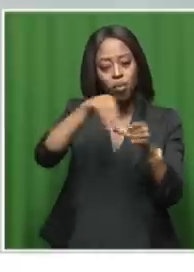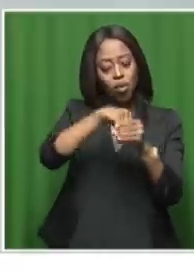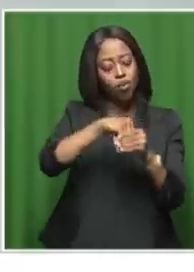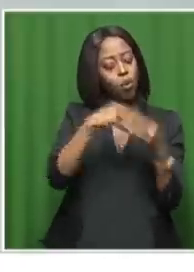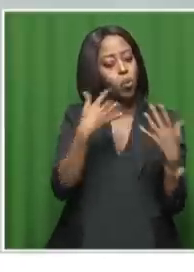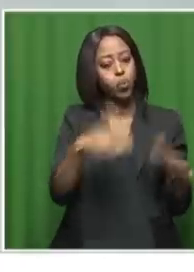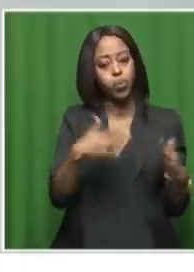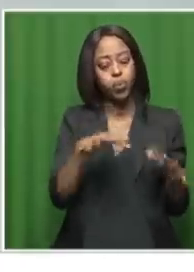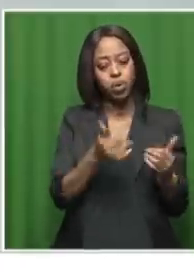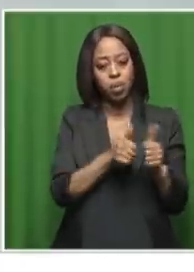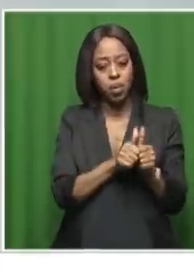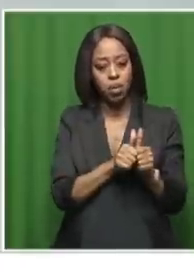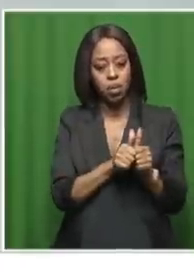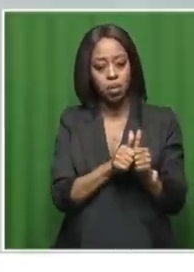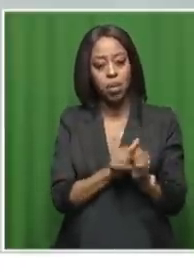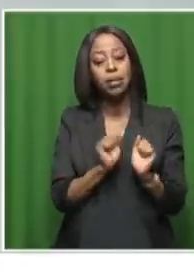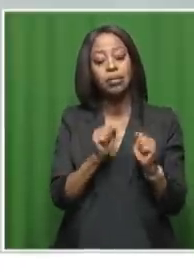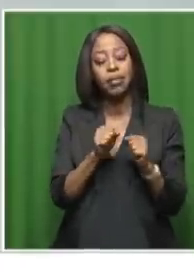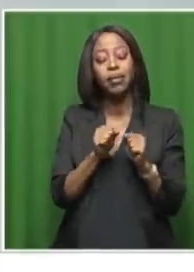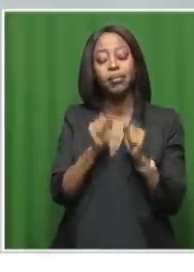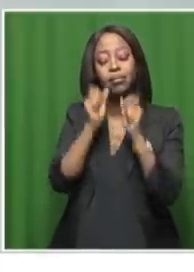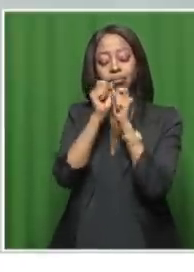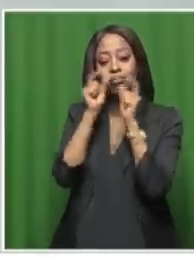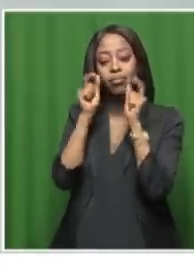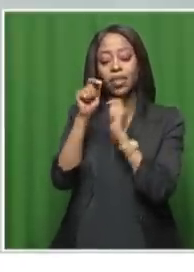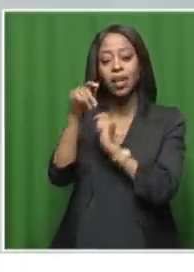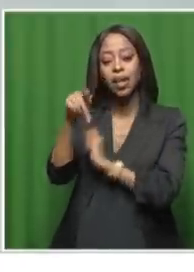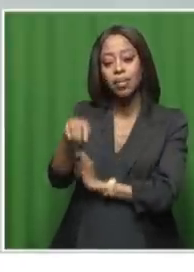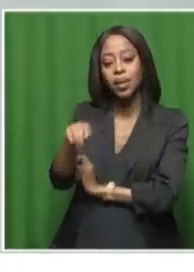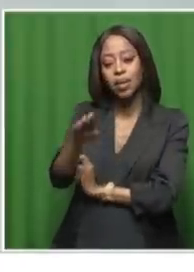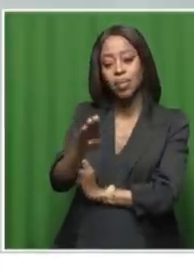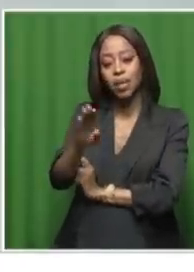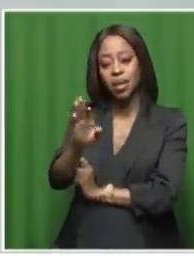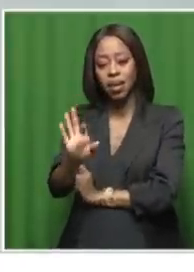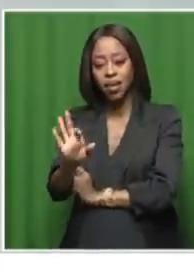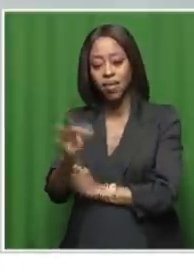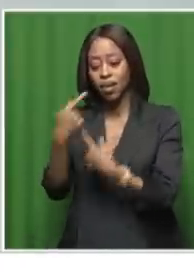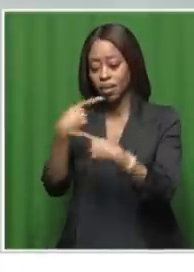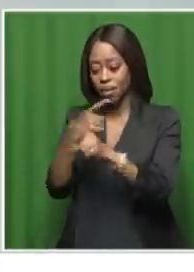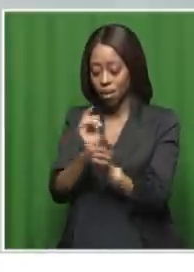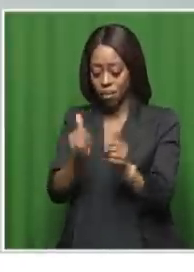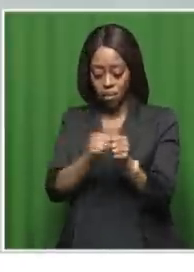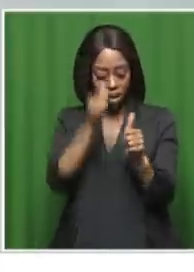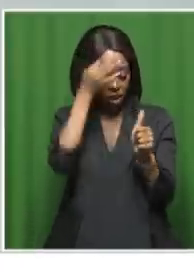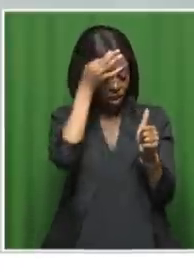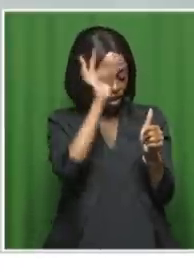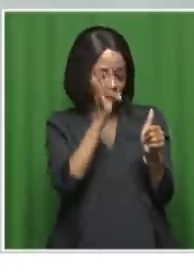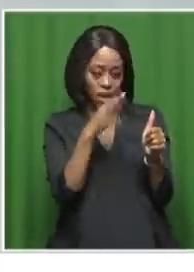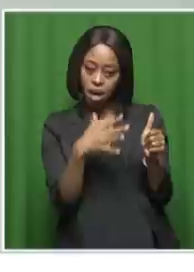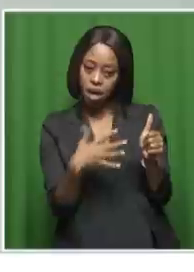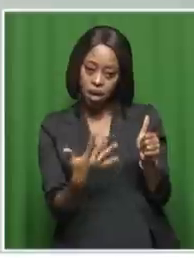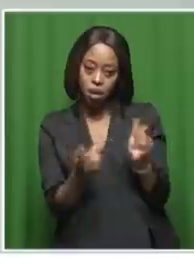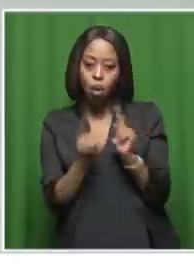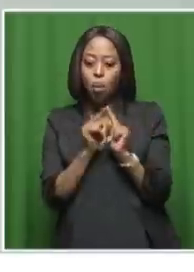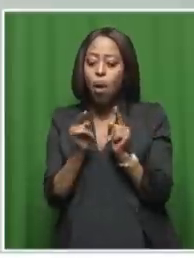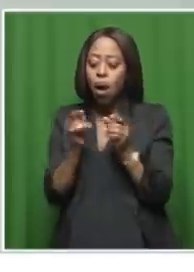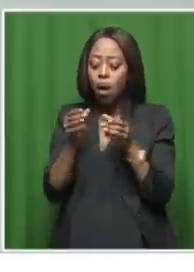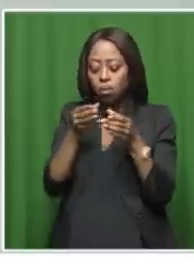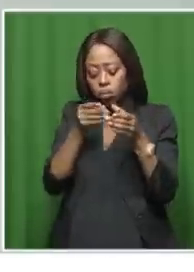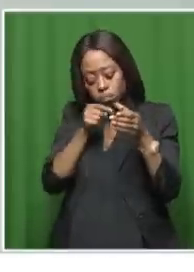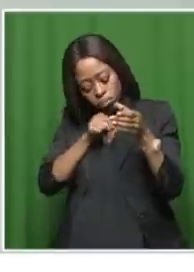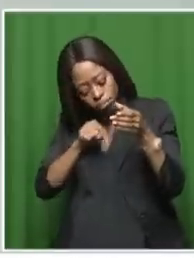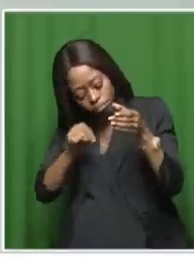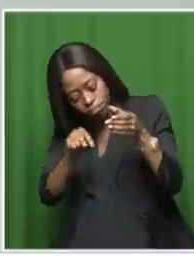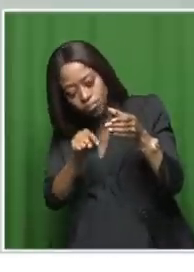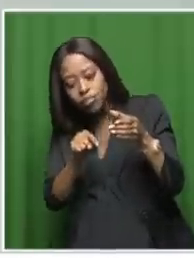partnerships. Of course, we are aware that PBF can't directly partner with government, but PBF has a group of companies that